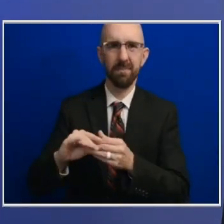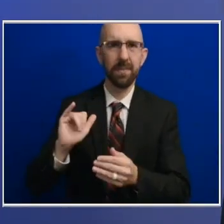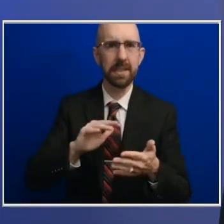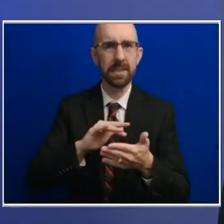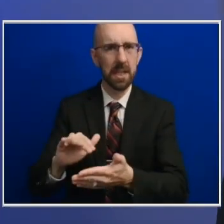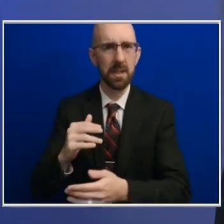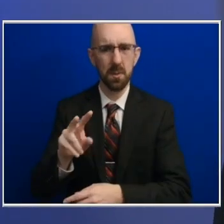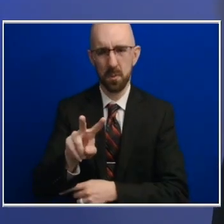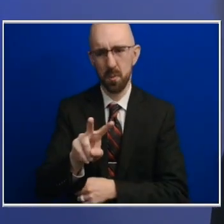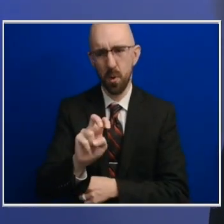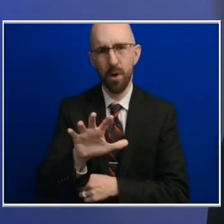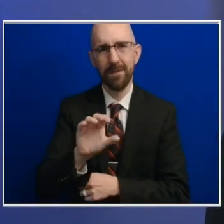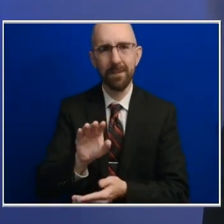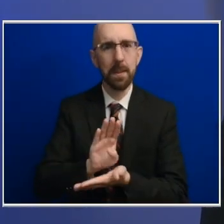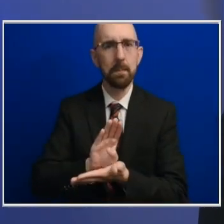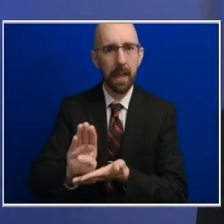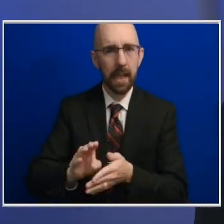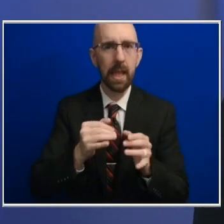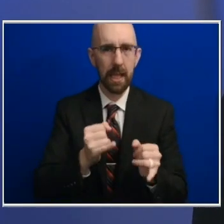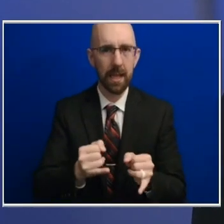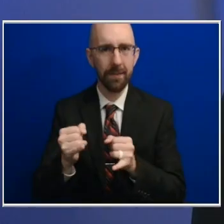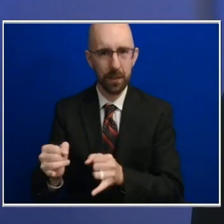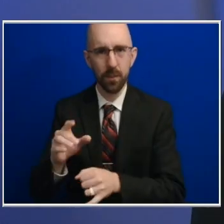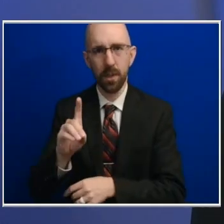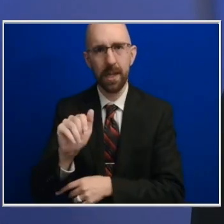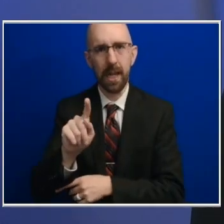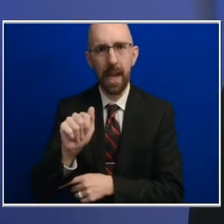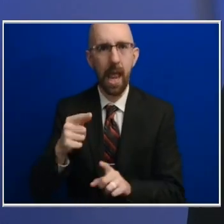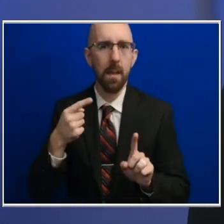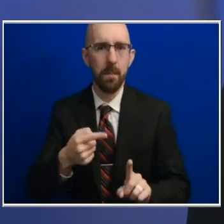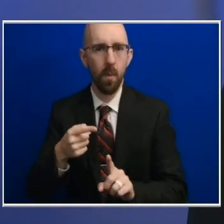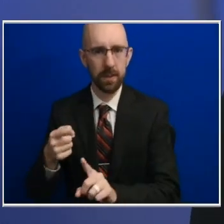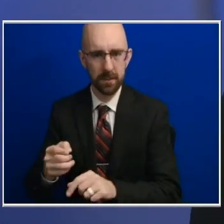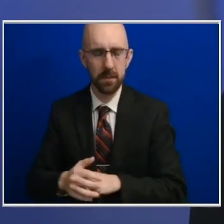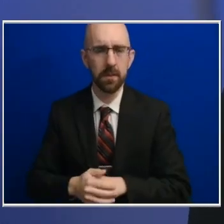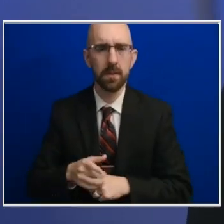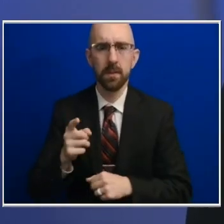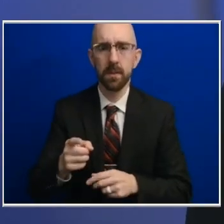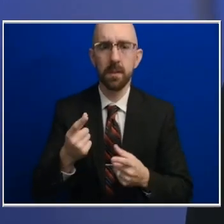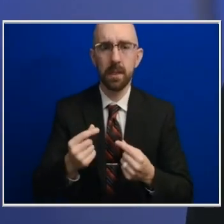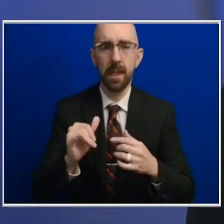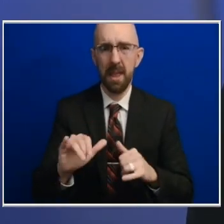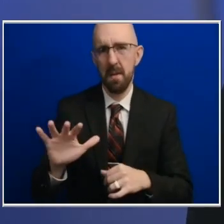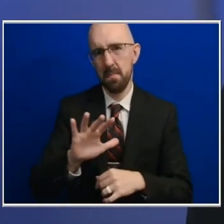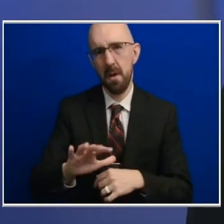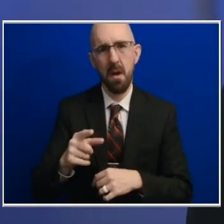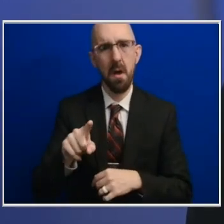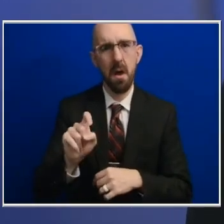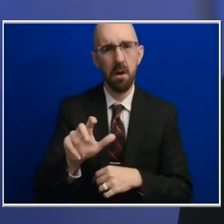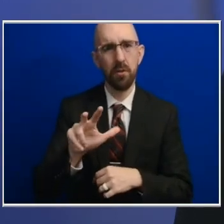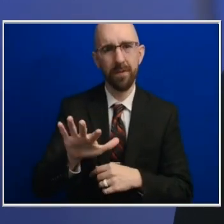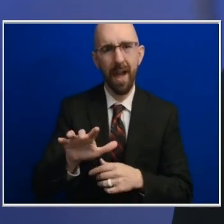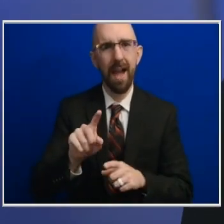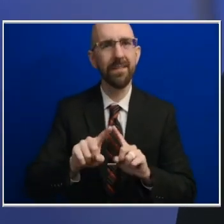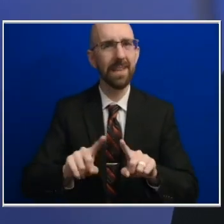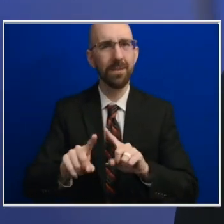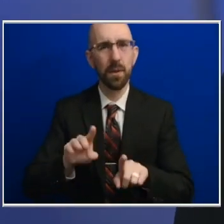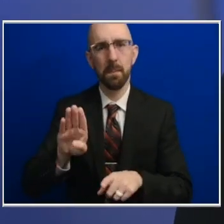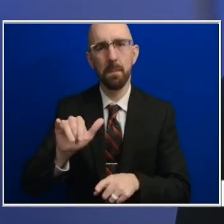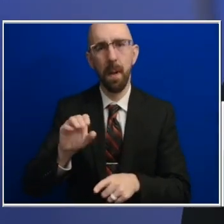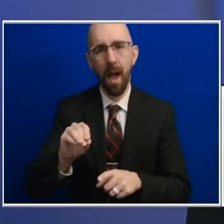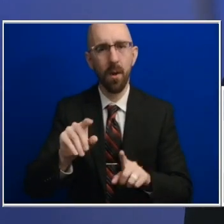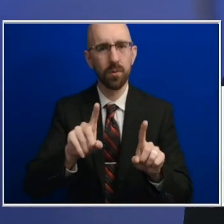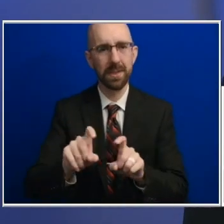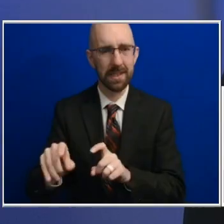250 billion individual data points. And they did that from about 135,000 different biological tests. That is a massive amount